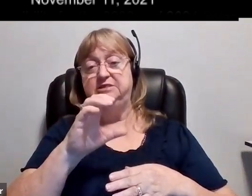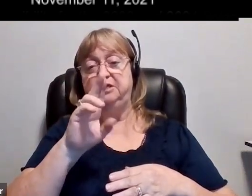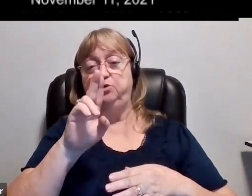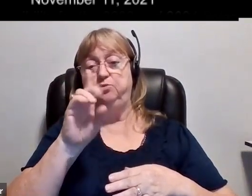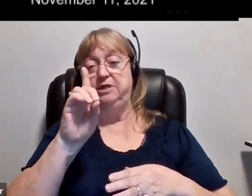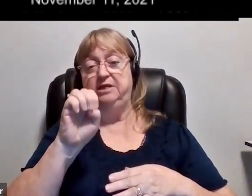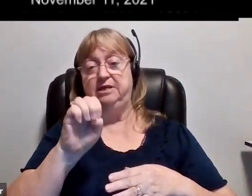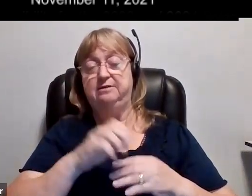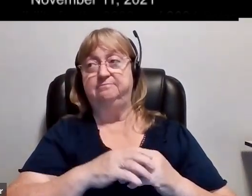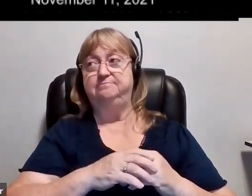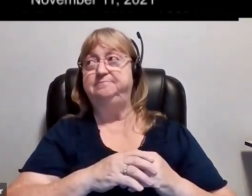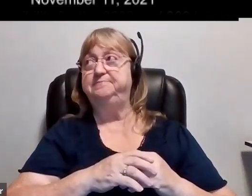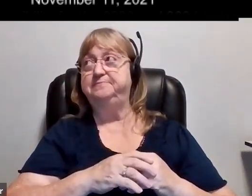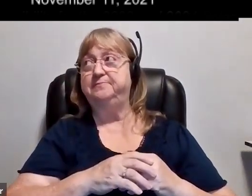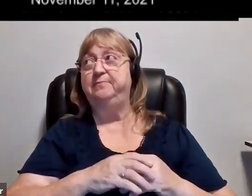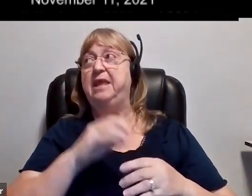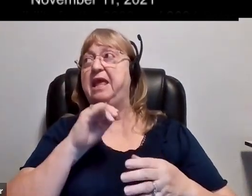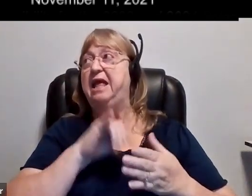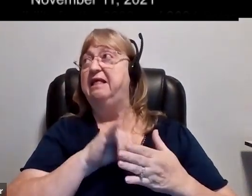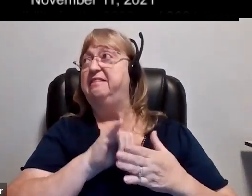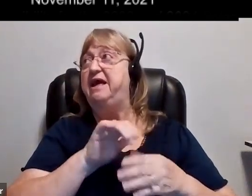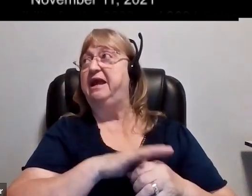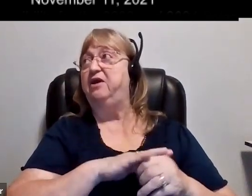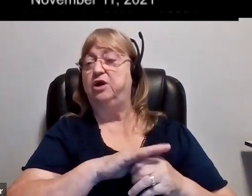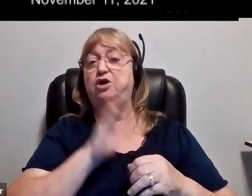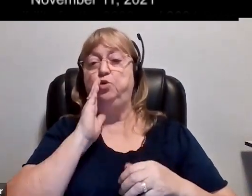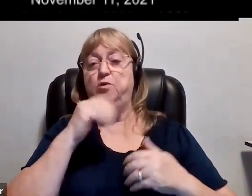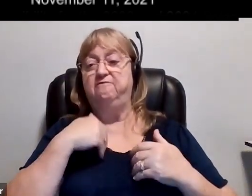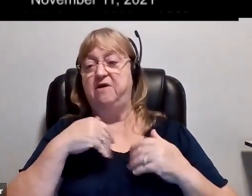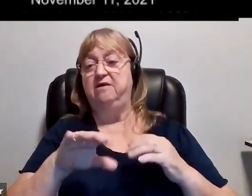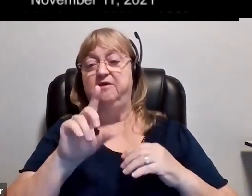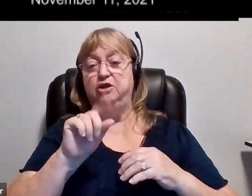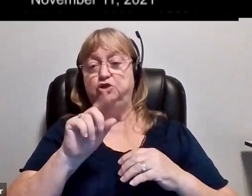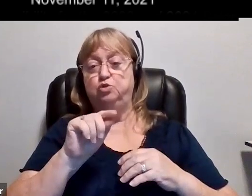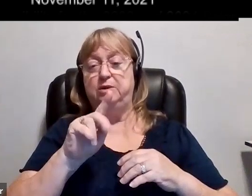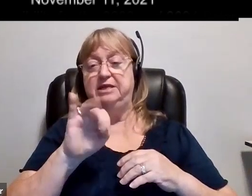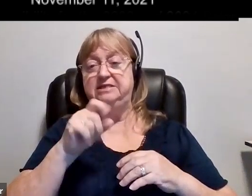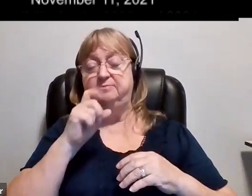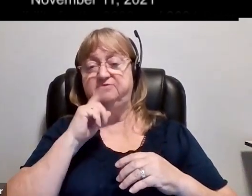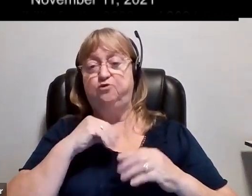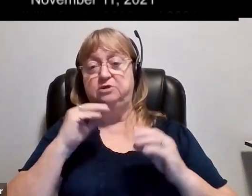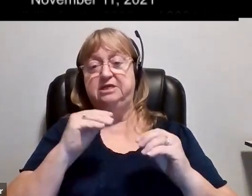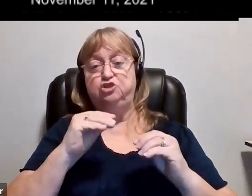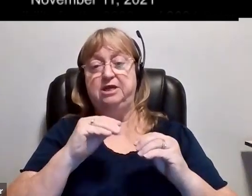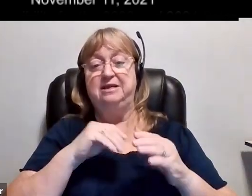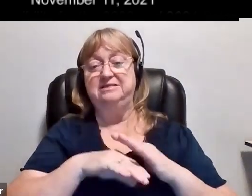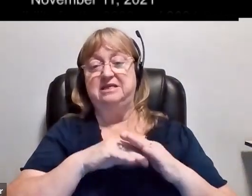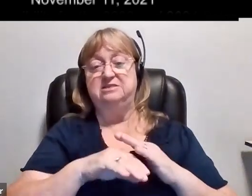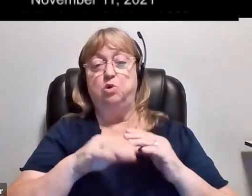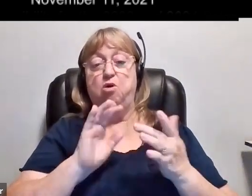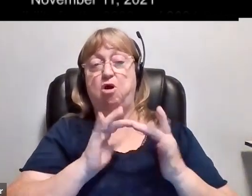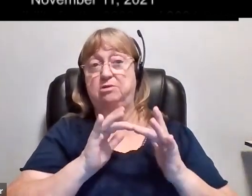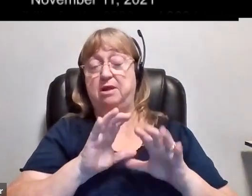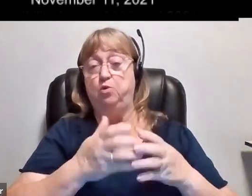uw.edu/DOIT/CUDE. And within that area, you're going to find the 20 tips for teaching an accessible online course. I gave a few of the tips